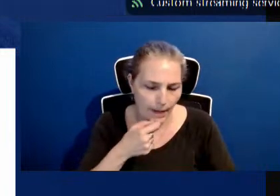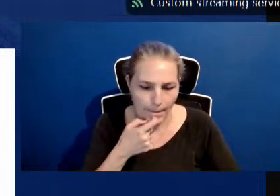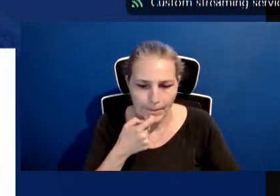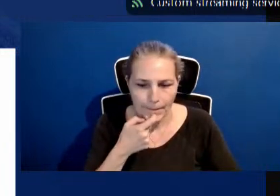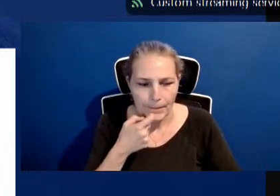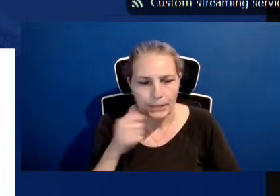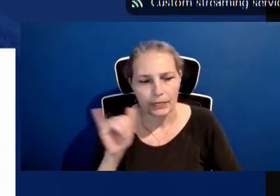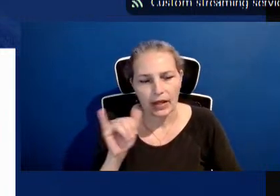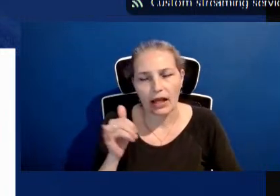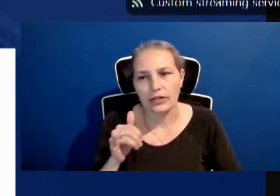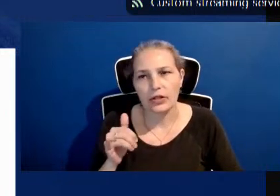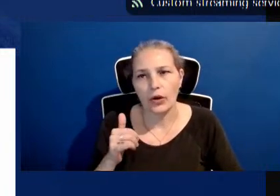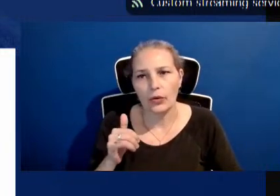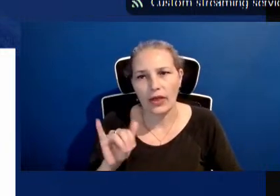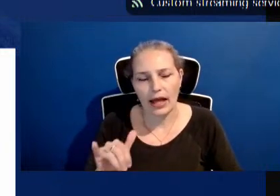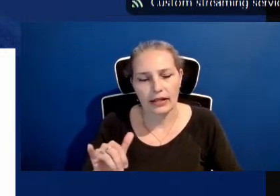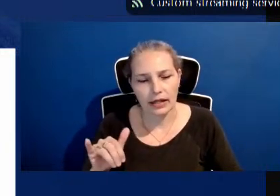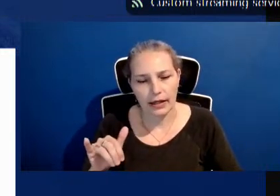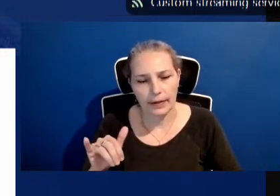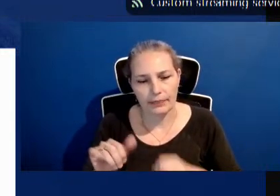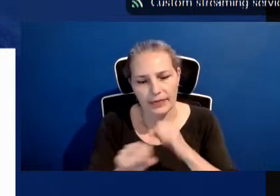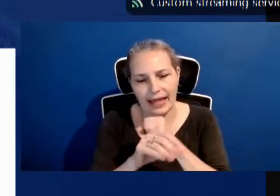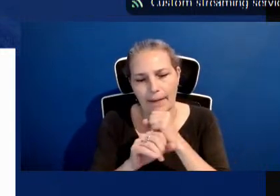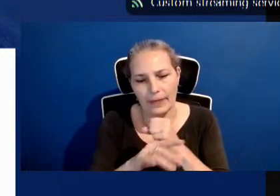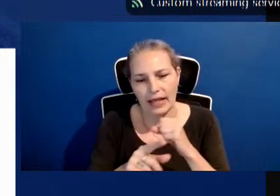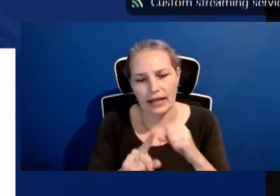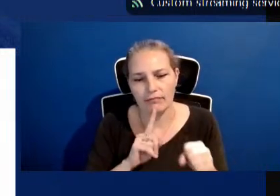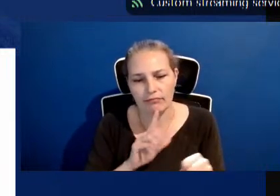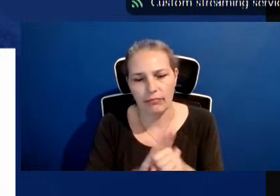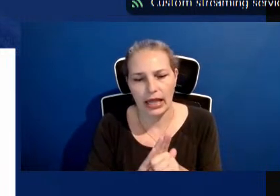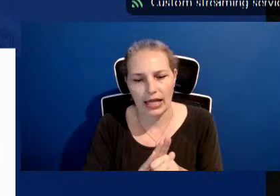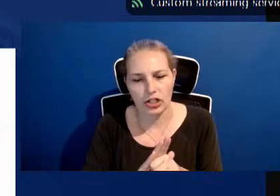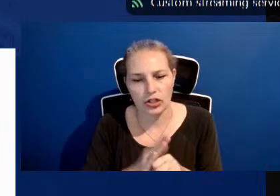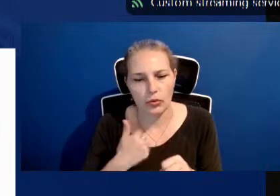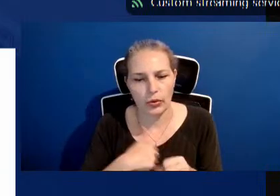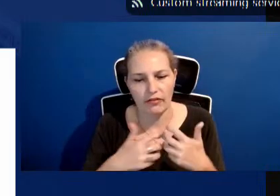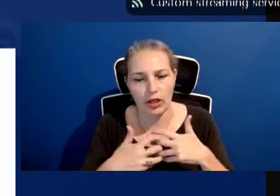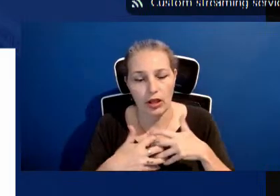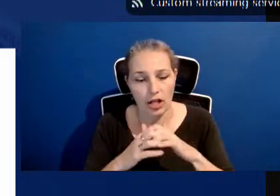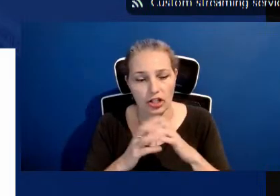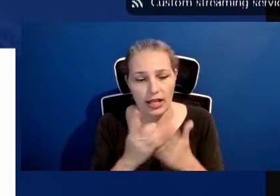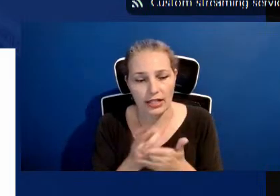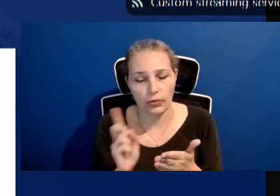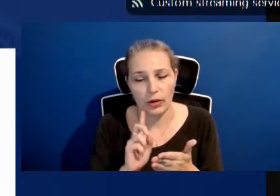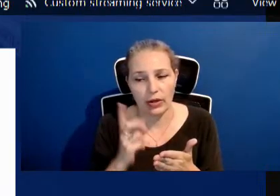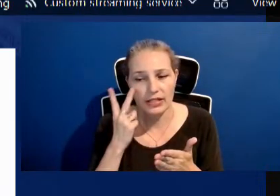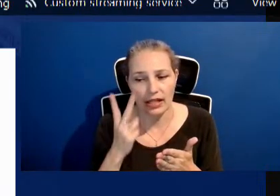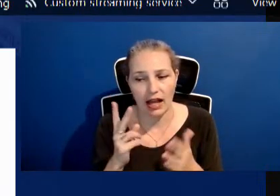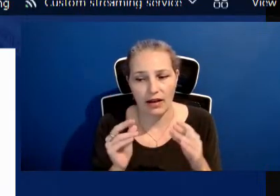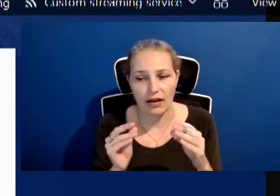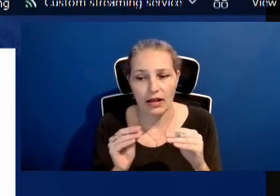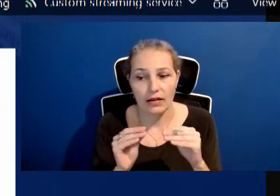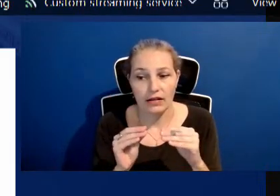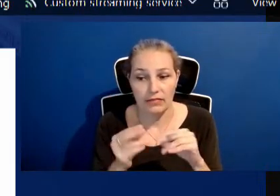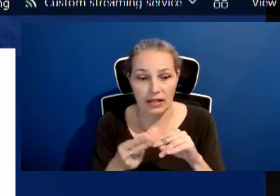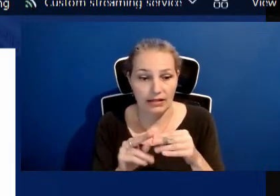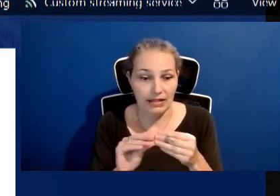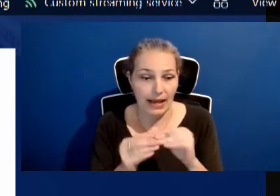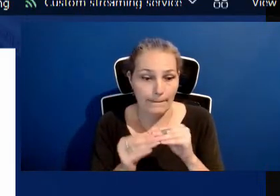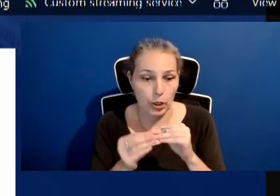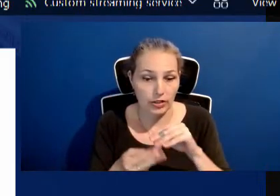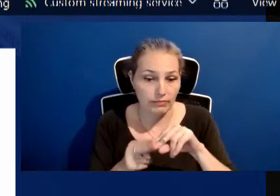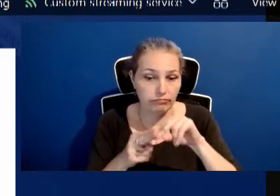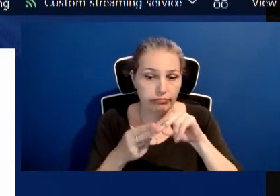on the campaign pledge. Since we launched last week, we saw a huge uptick in the numbers, a quarter of which are